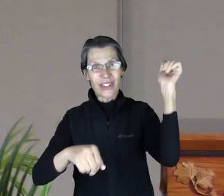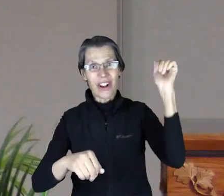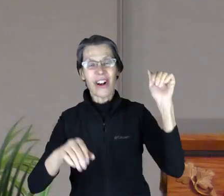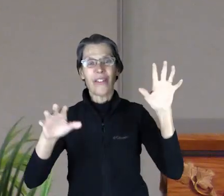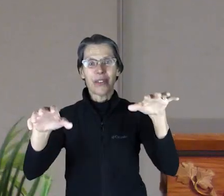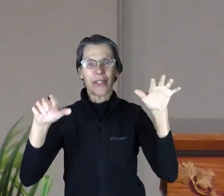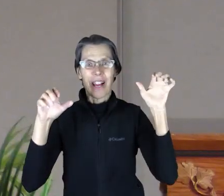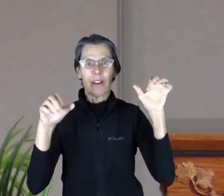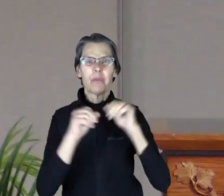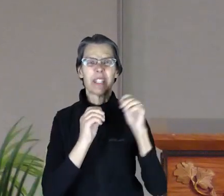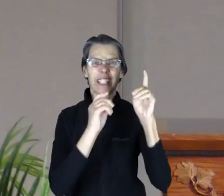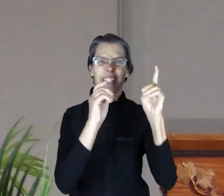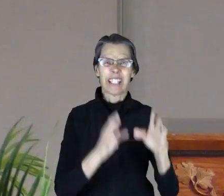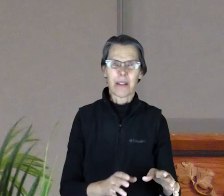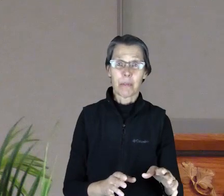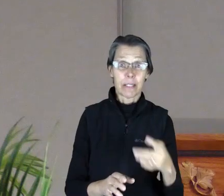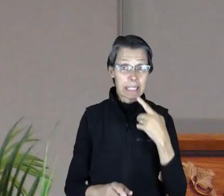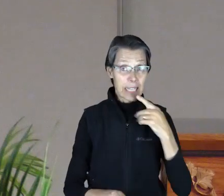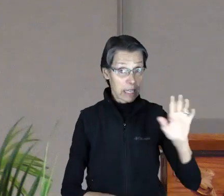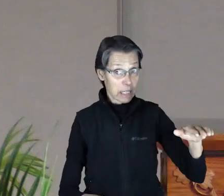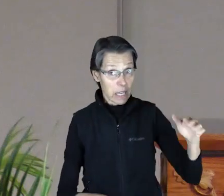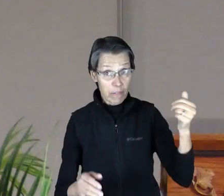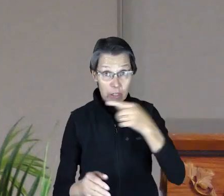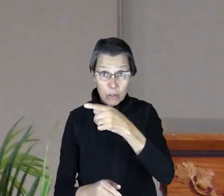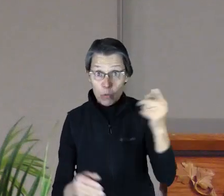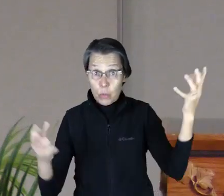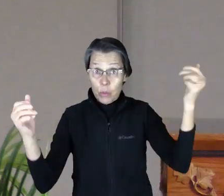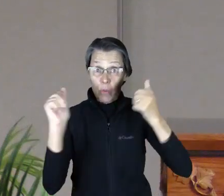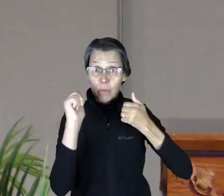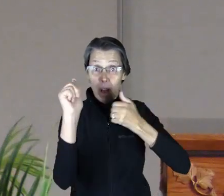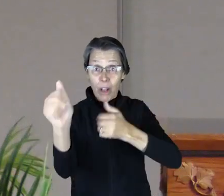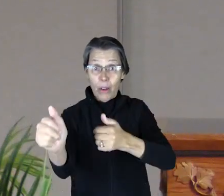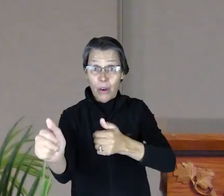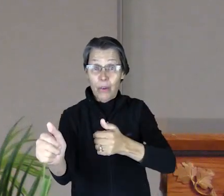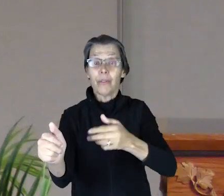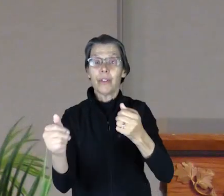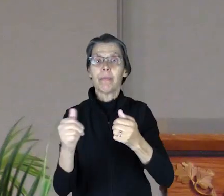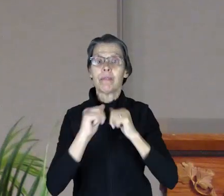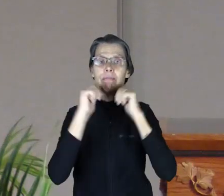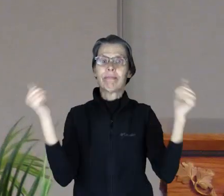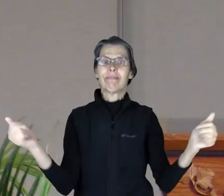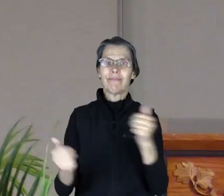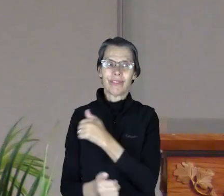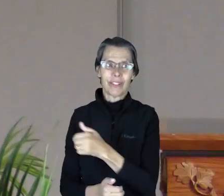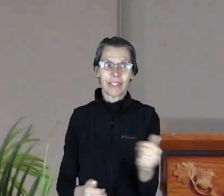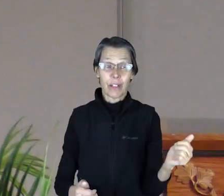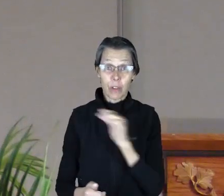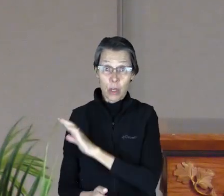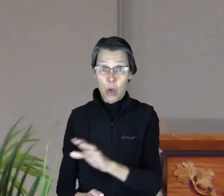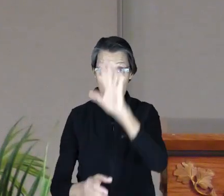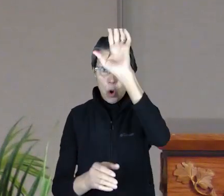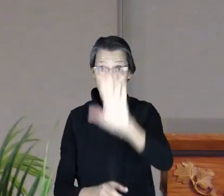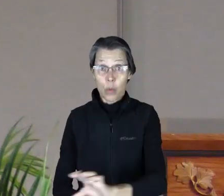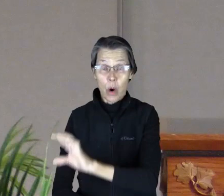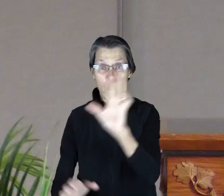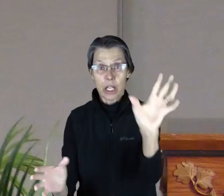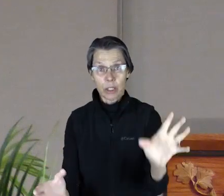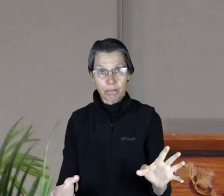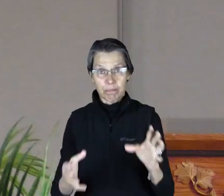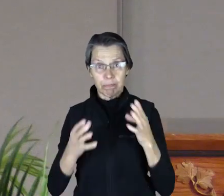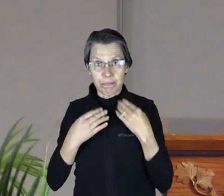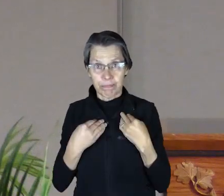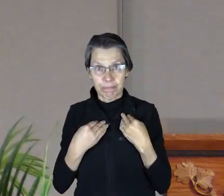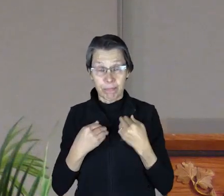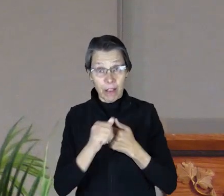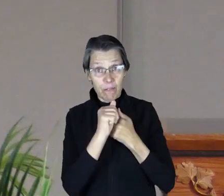He called the crowd with his disciples and said to them, "If any want to become my followers, let them deny themselves and take up their cross